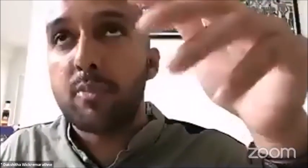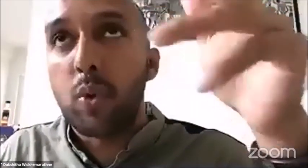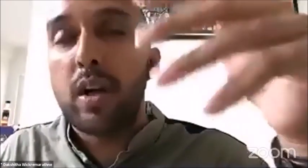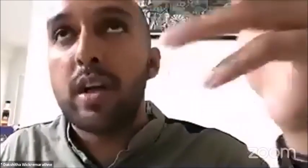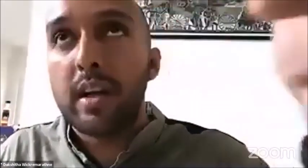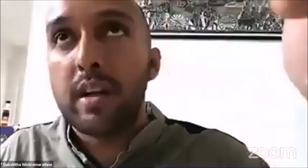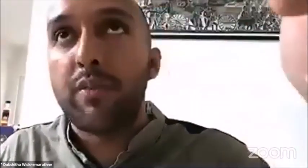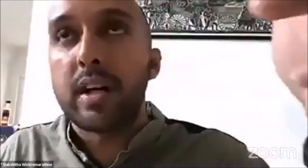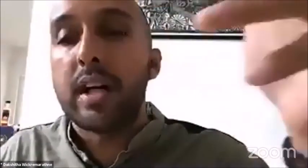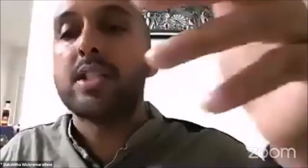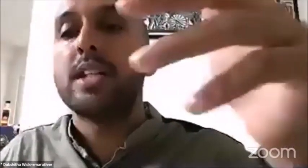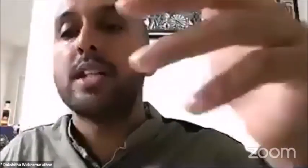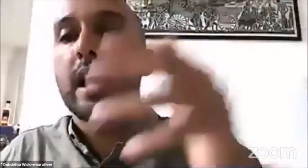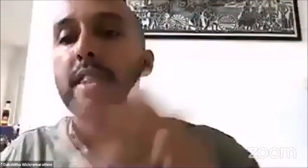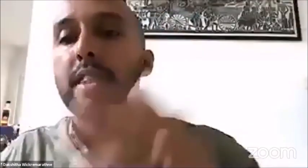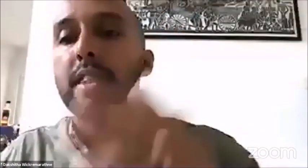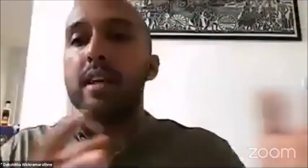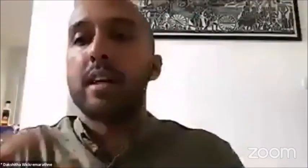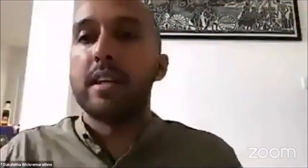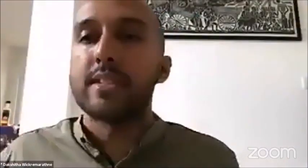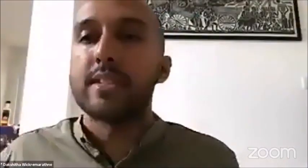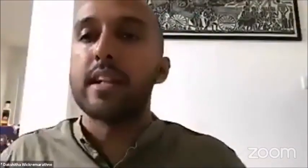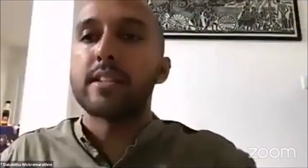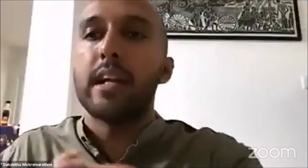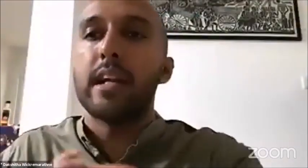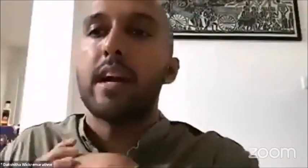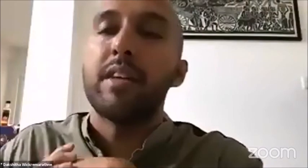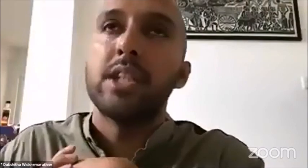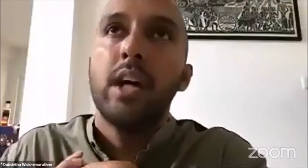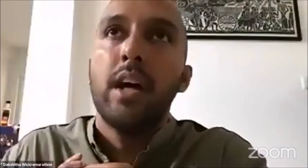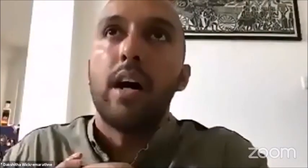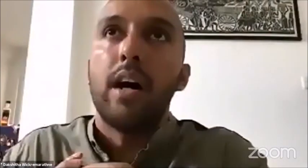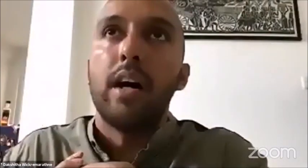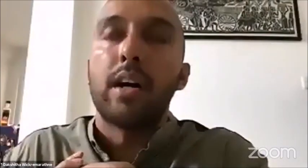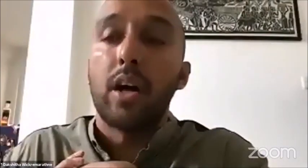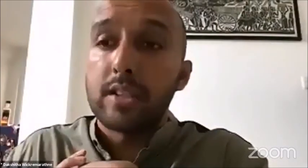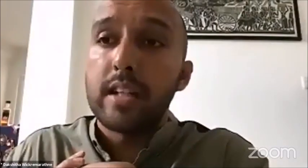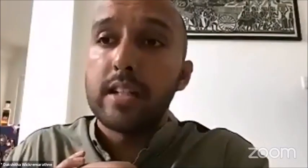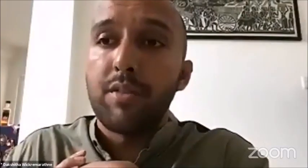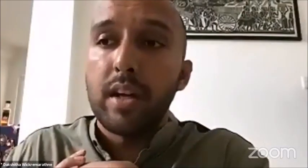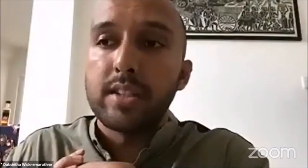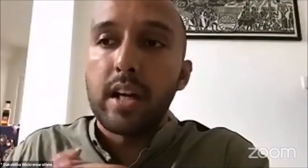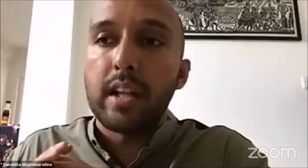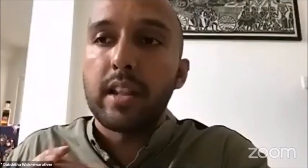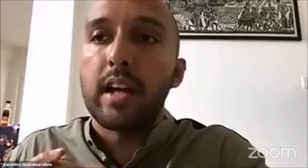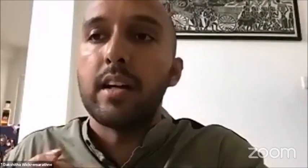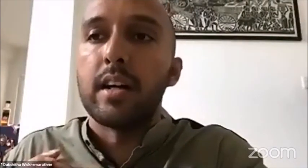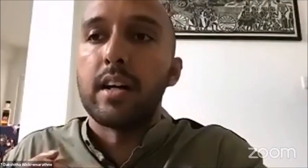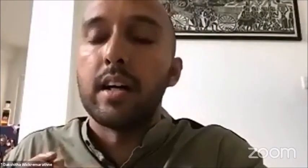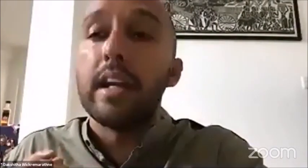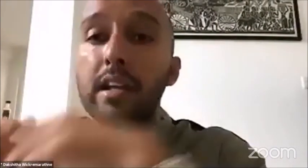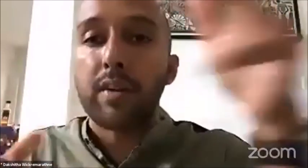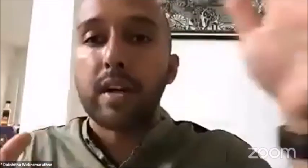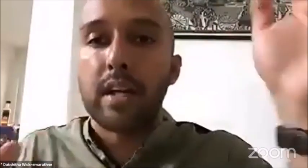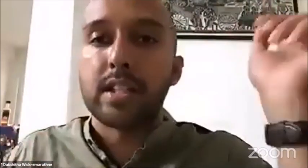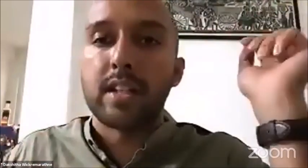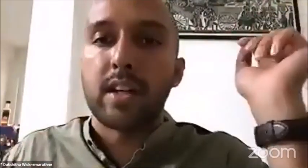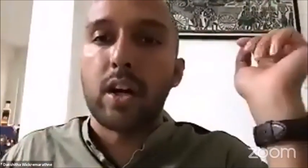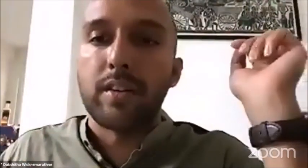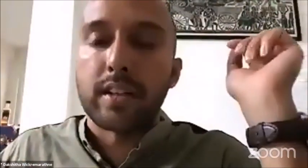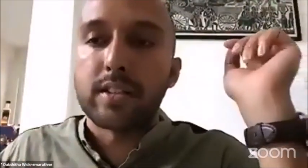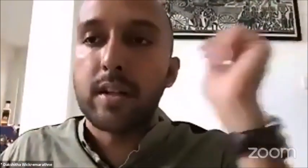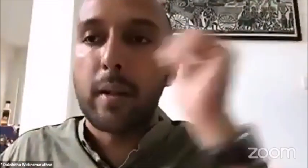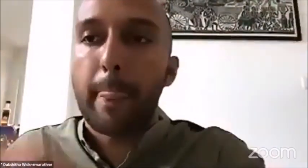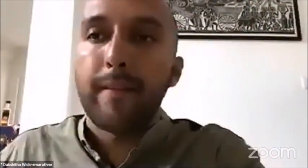languages spoken in different countries, and then design the sign language glossaries if you are designing that in different countries